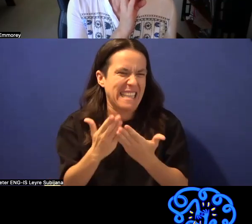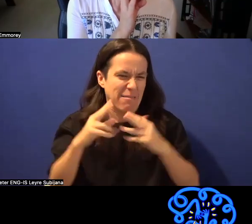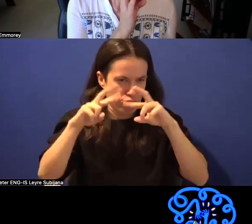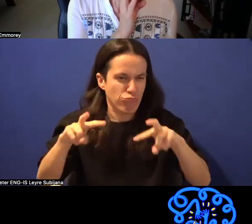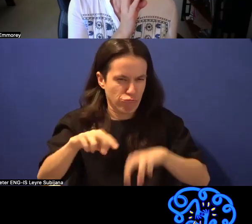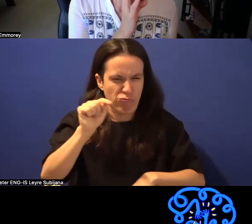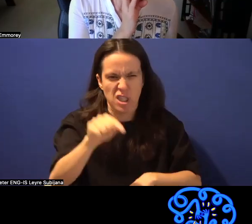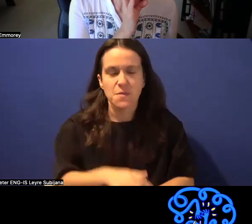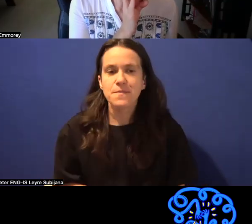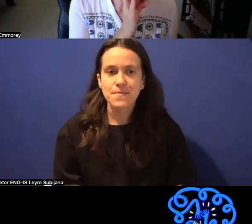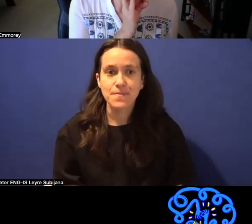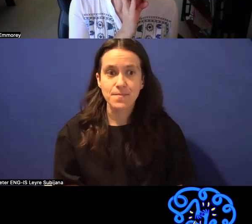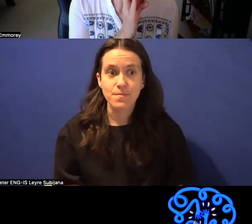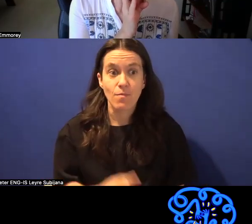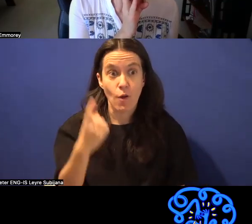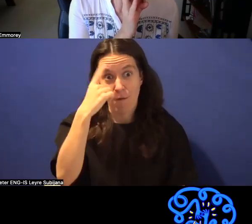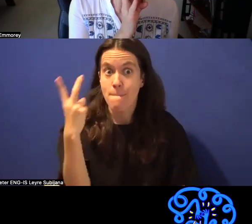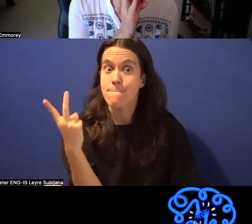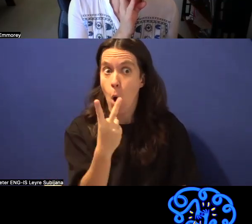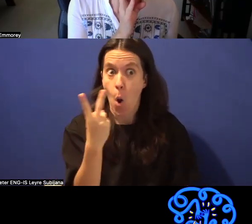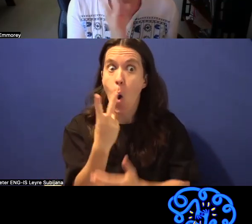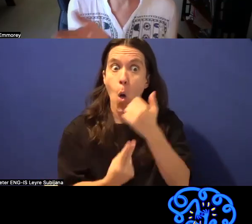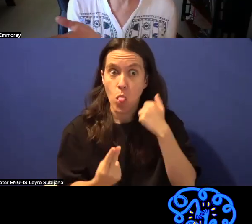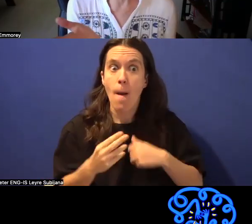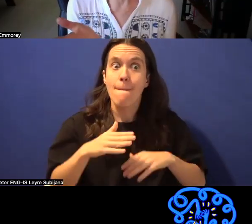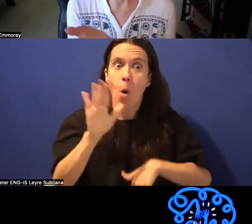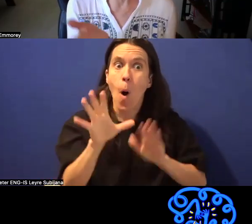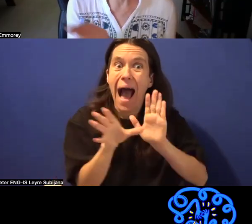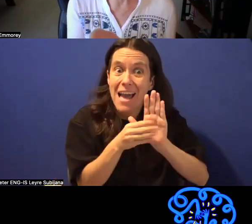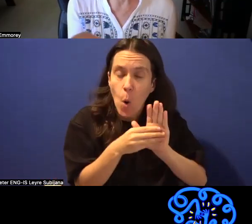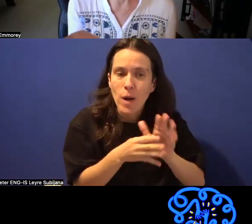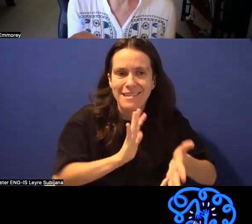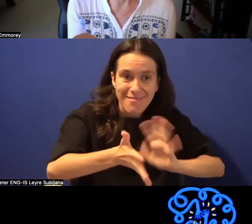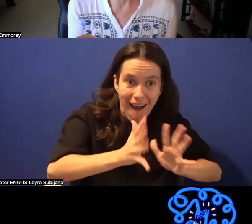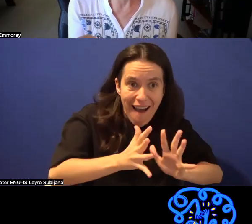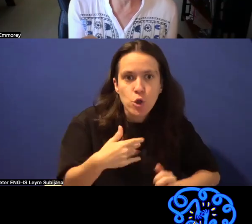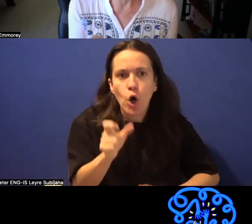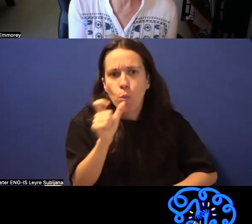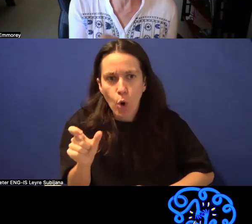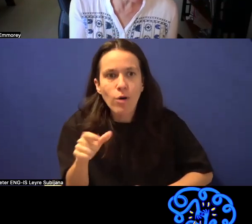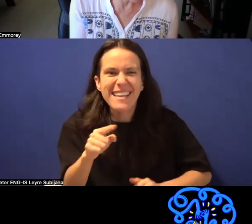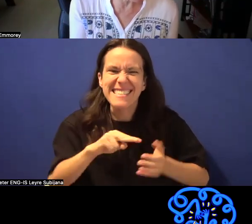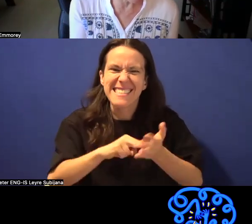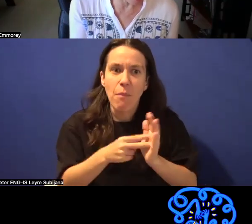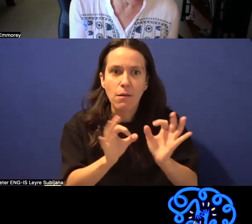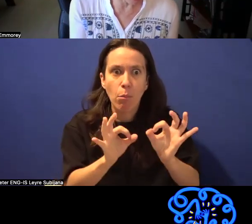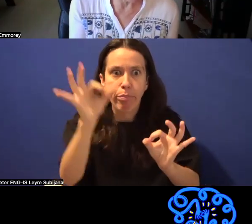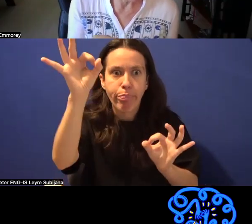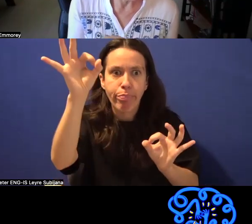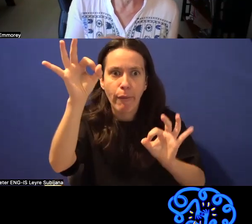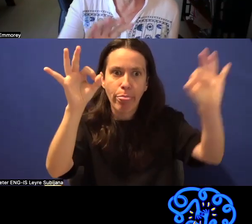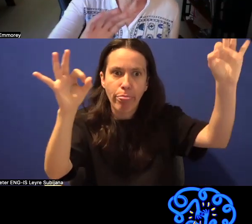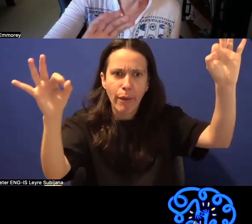both, more iconic signs and words tended to occur in semantically sparser neighborhoods. So you see this negative